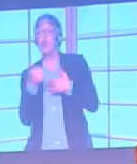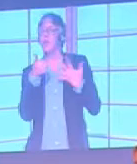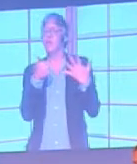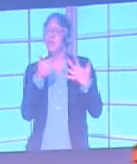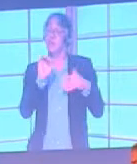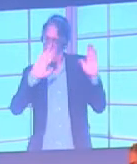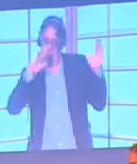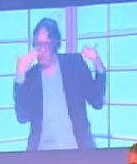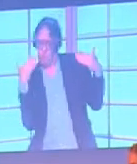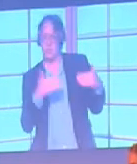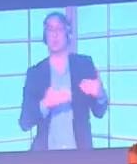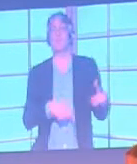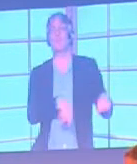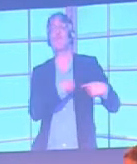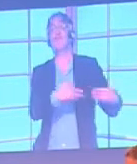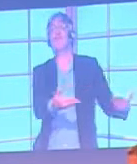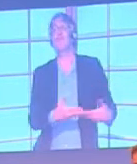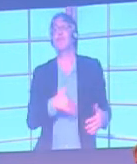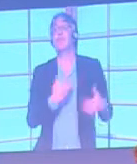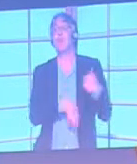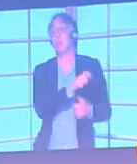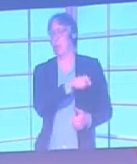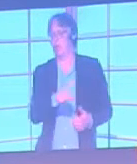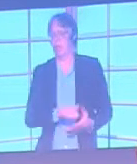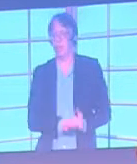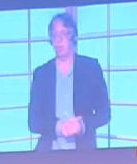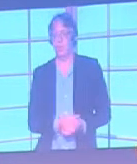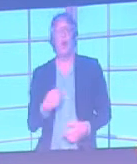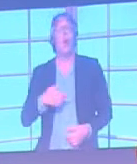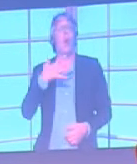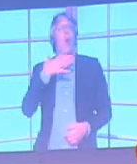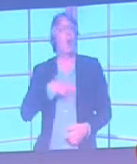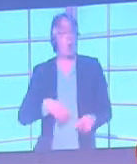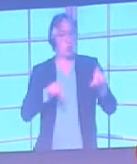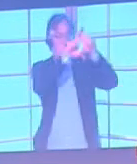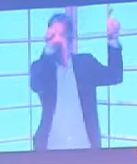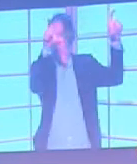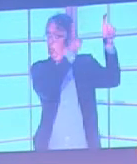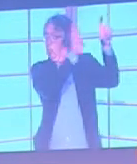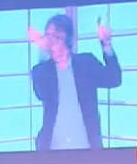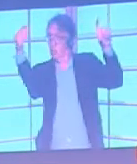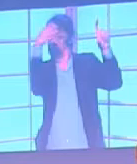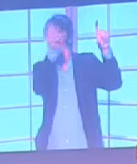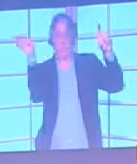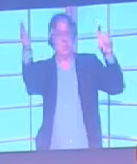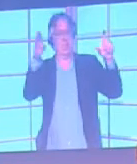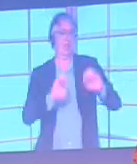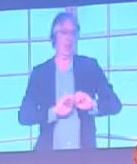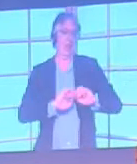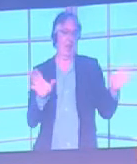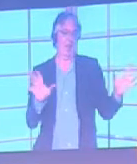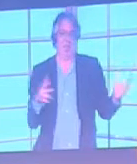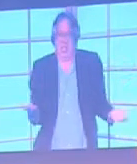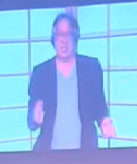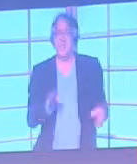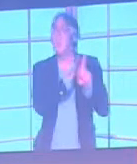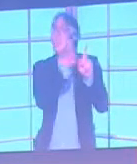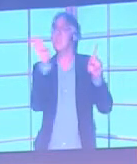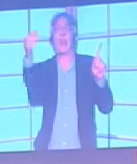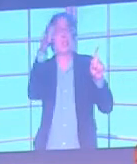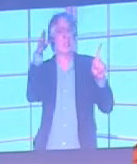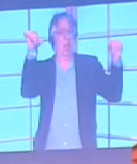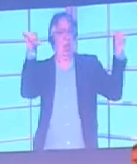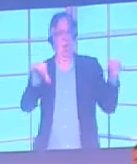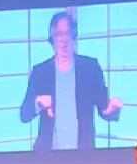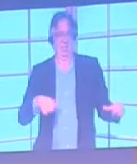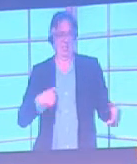the concessions to be accessible. We want signage to enhance, because signage, for me, there's no excuse to not be excellent. We will